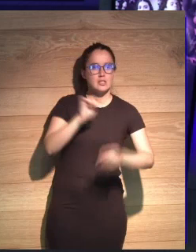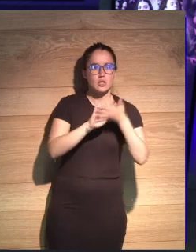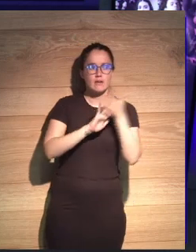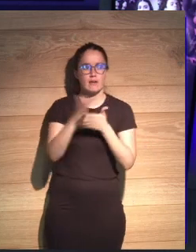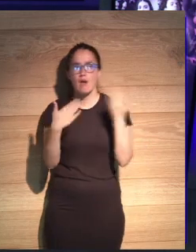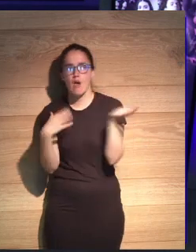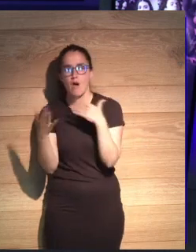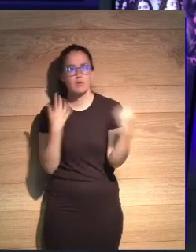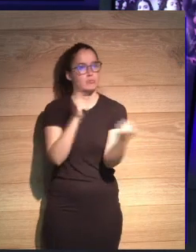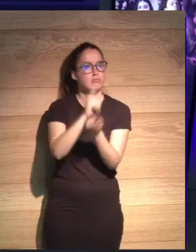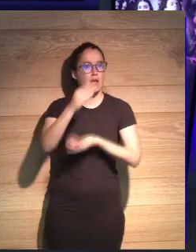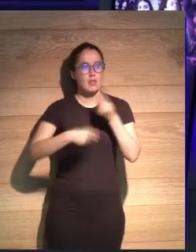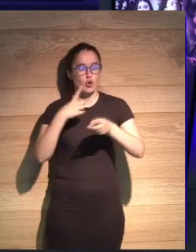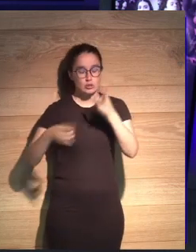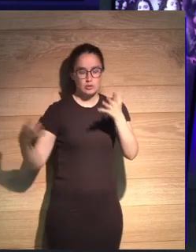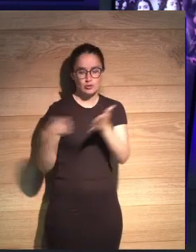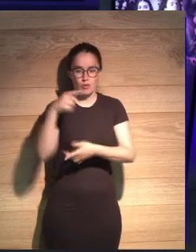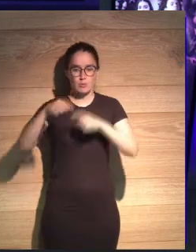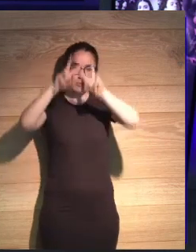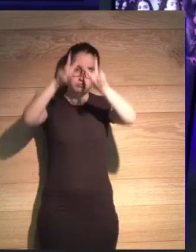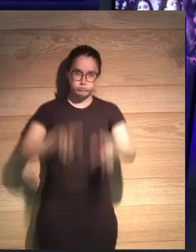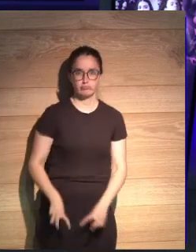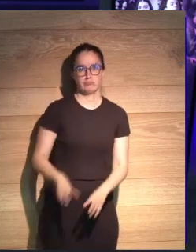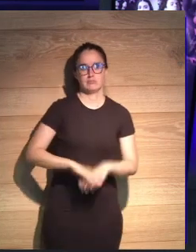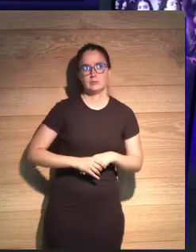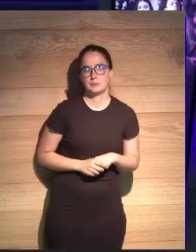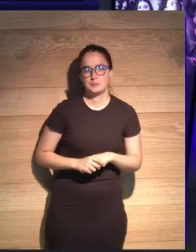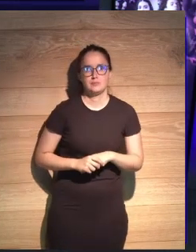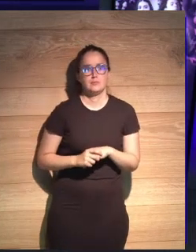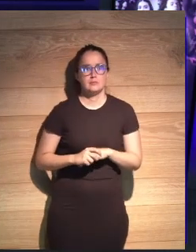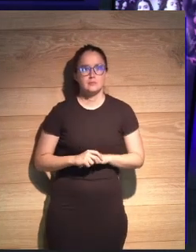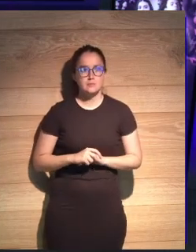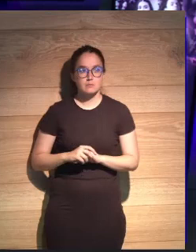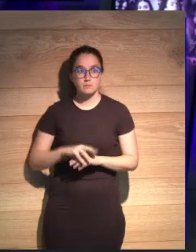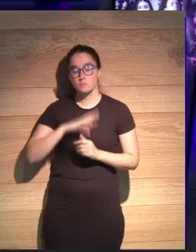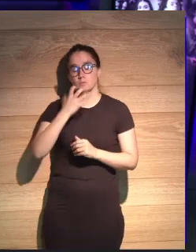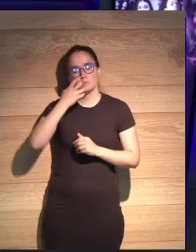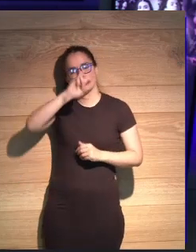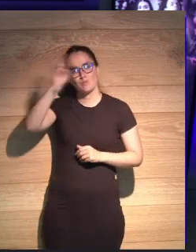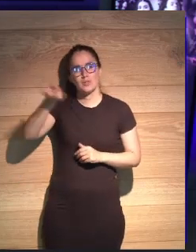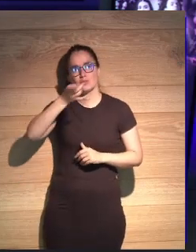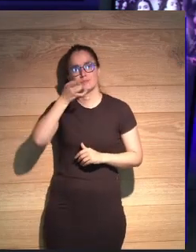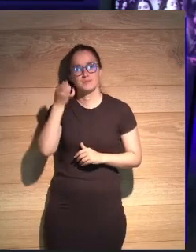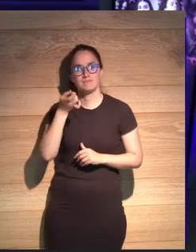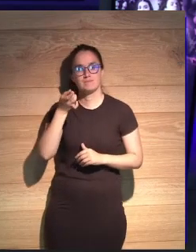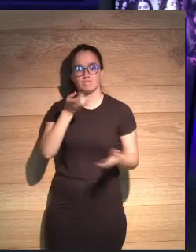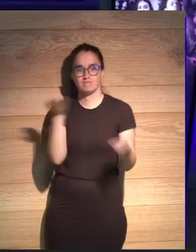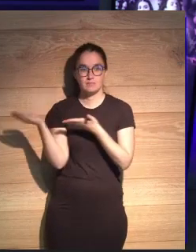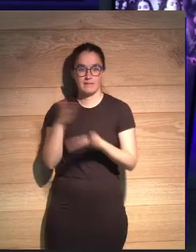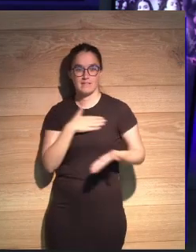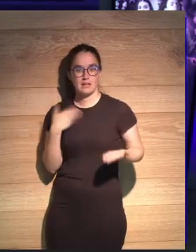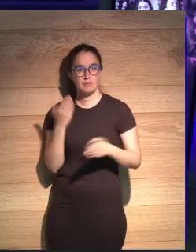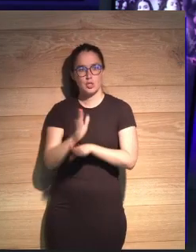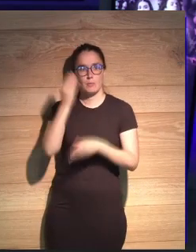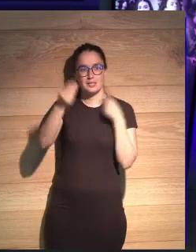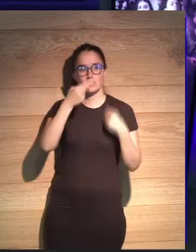long, makes decisions, speaks with different people, and everything is registered and analyzed. Another example, I